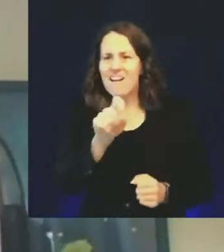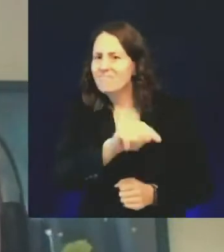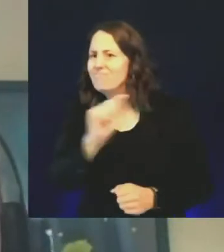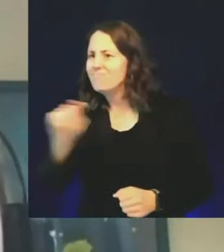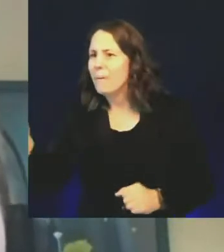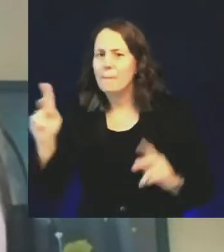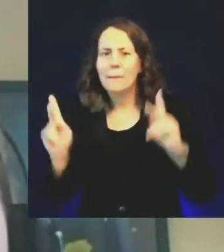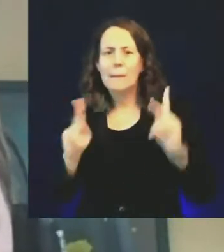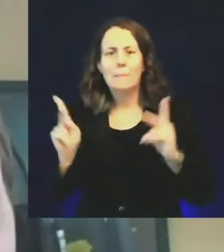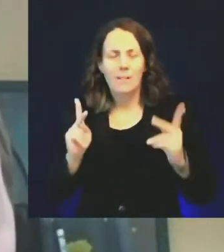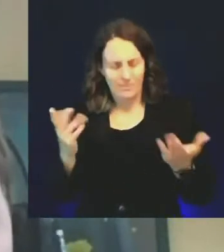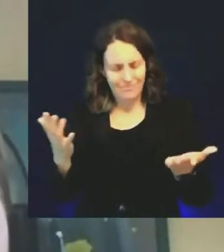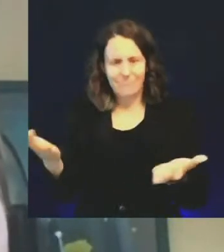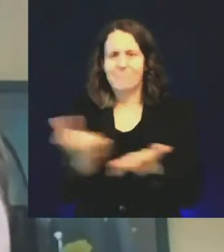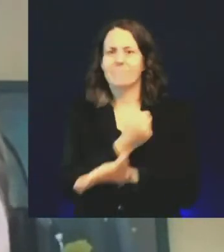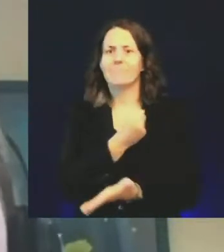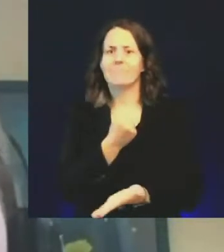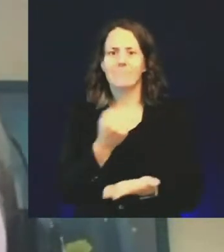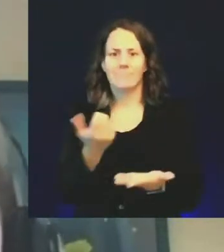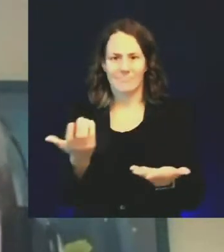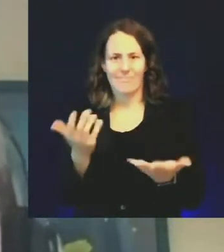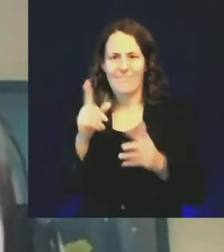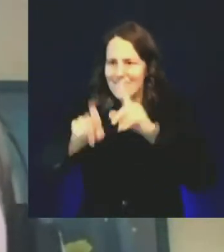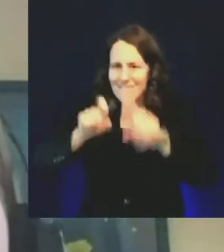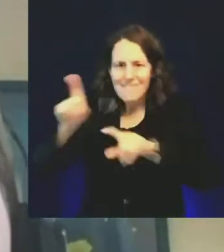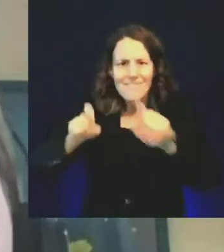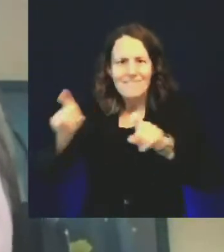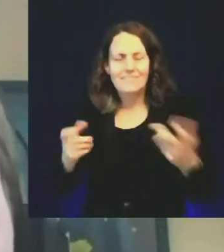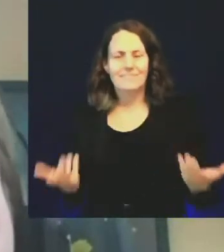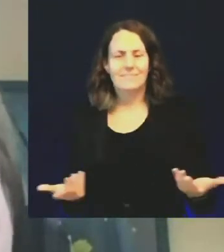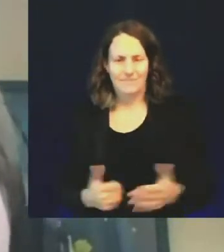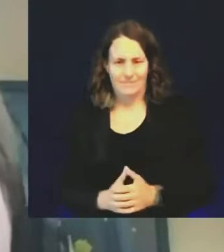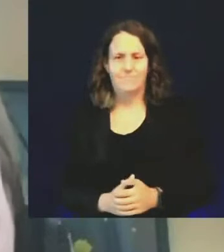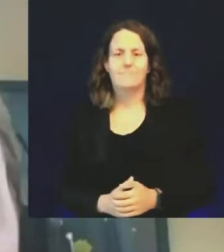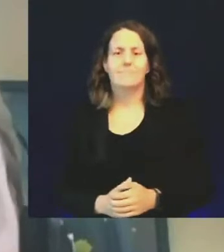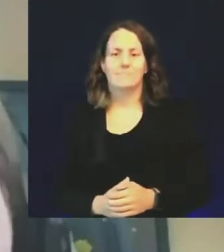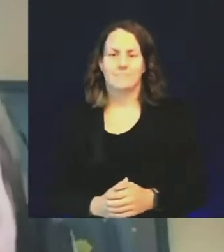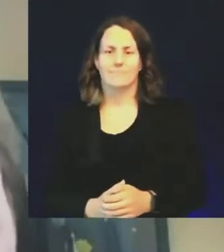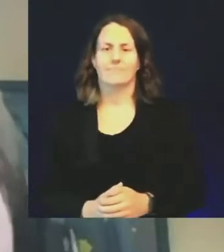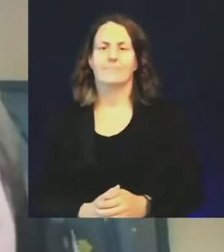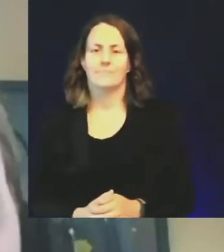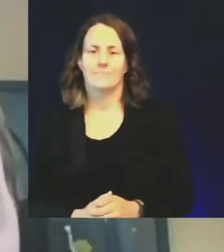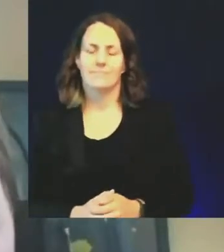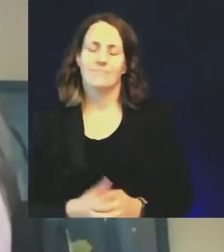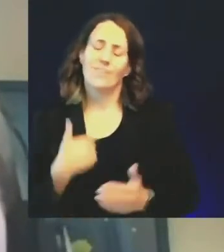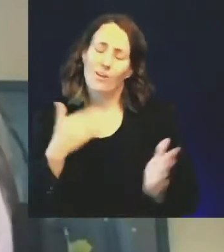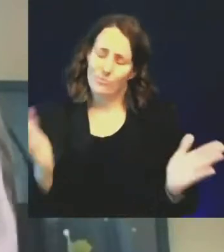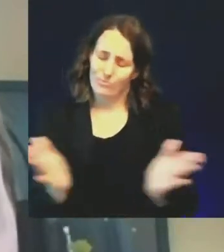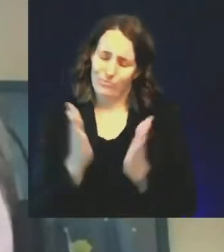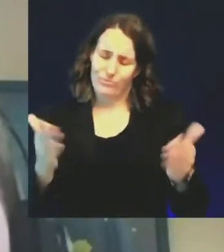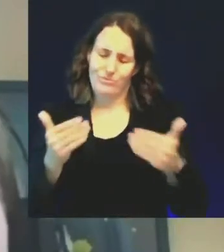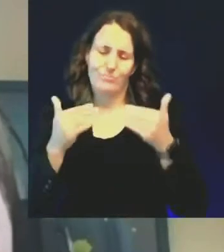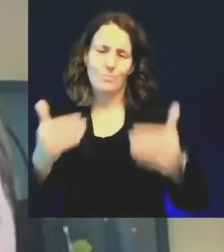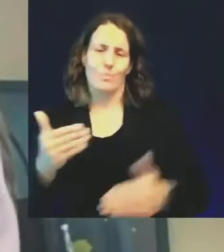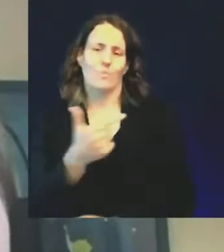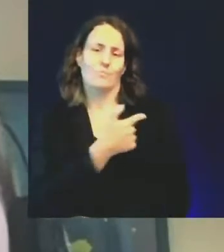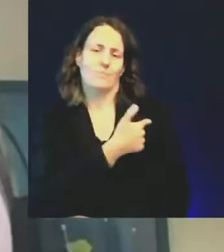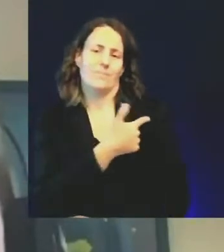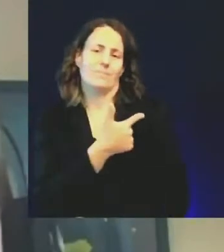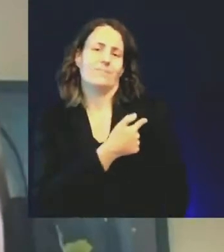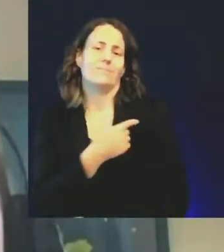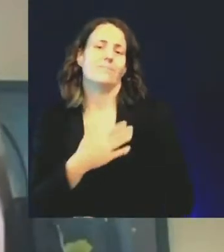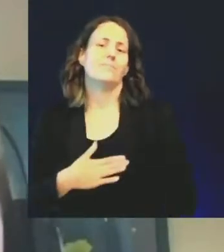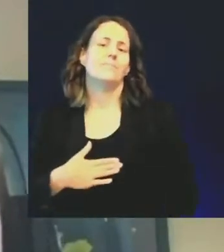answers to your questions. And please consider vaccination so that we don't experience more unnecessary